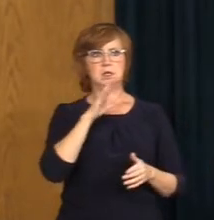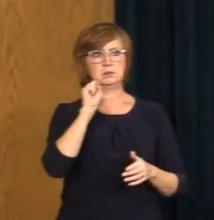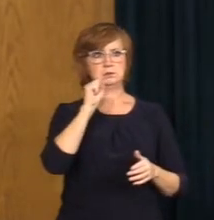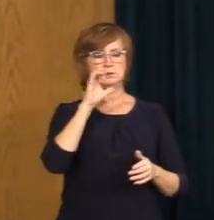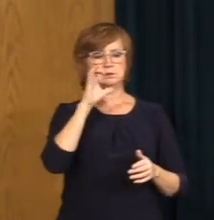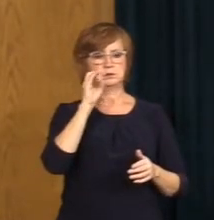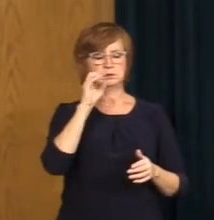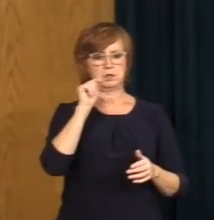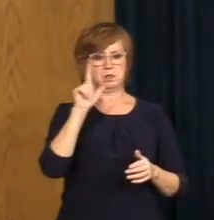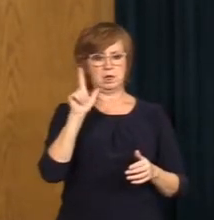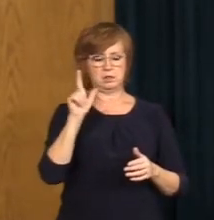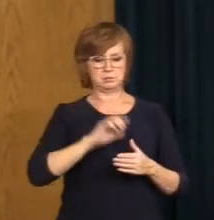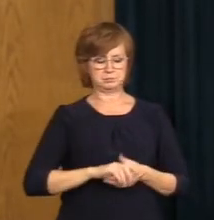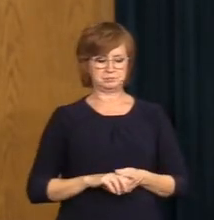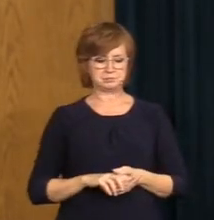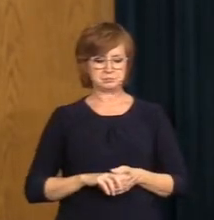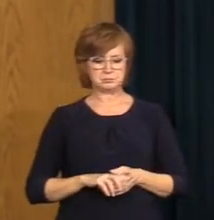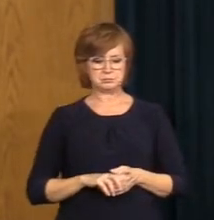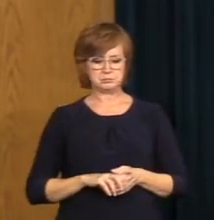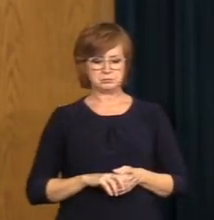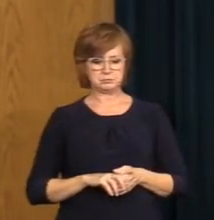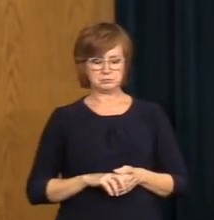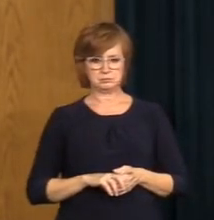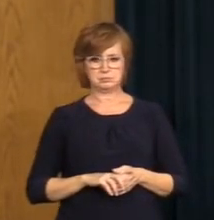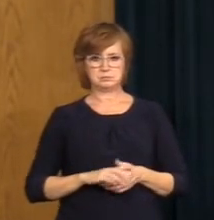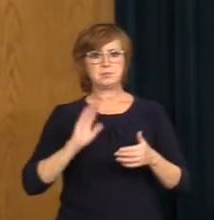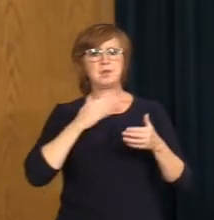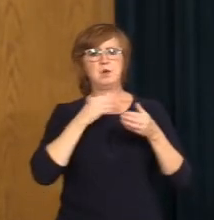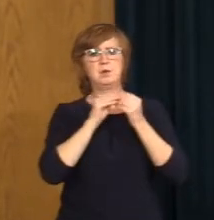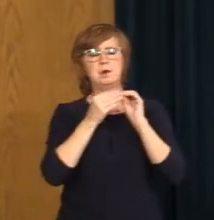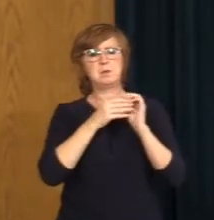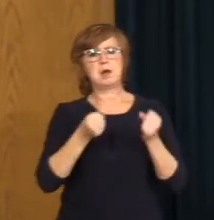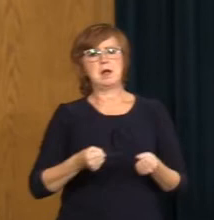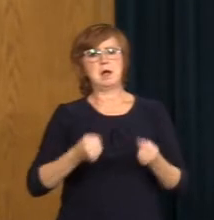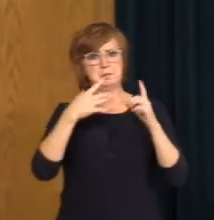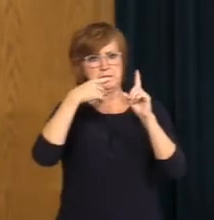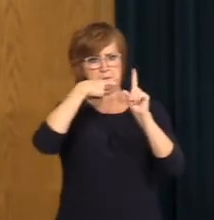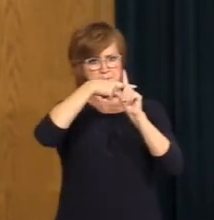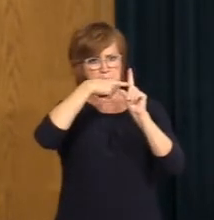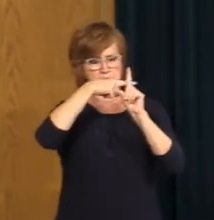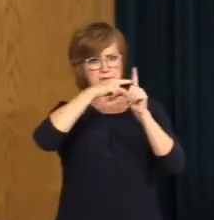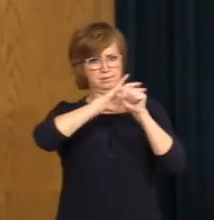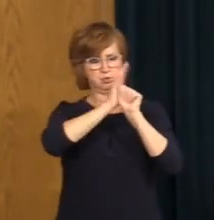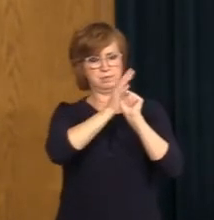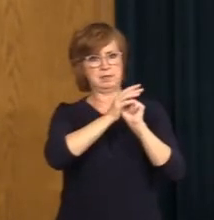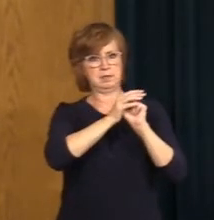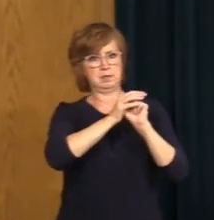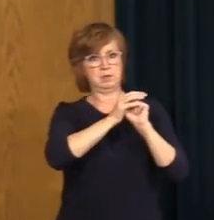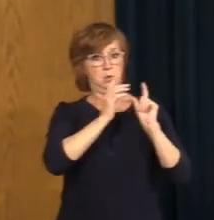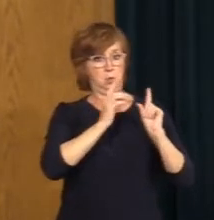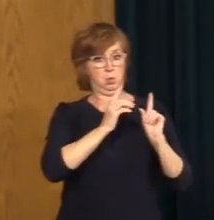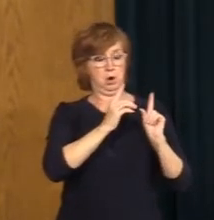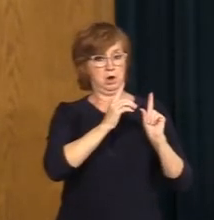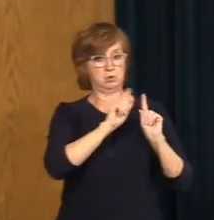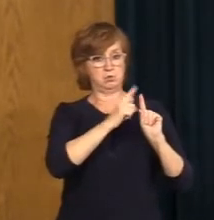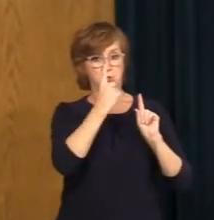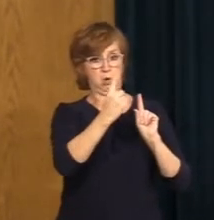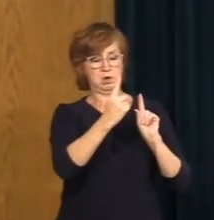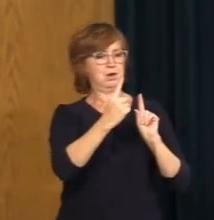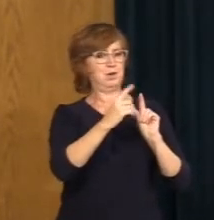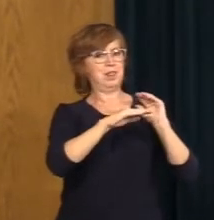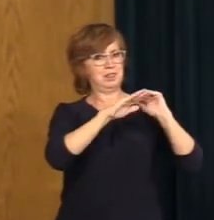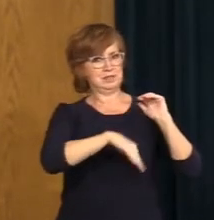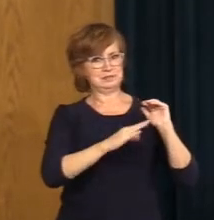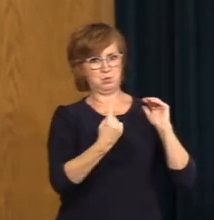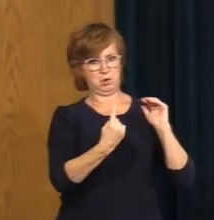comment I'll make is that our overall test positive rate remains below 1, which is very good. We also, under the Safe Schools